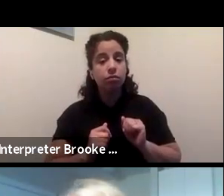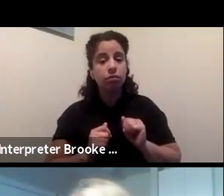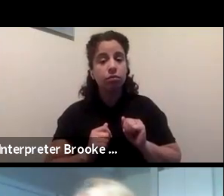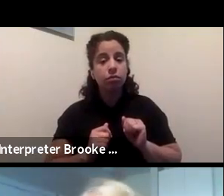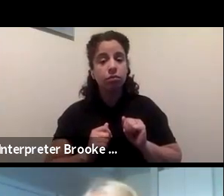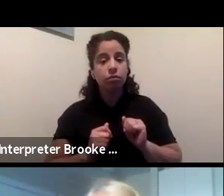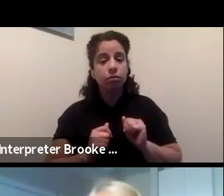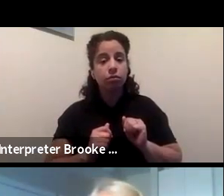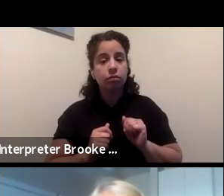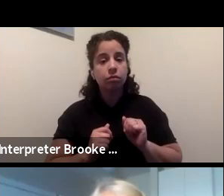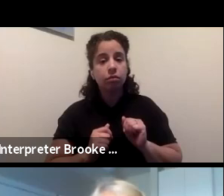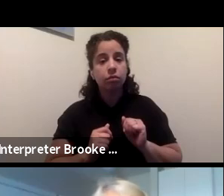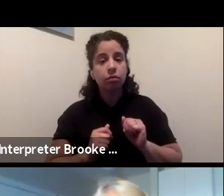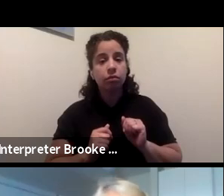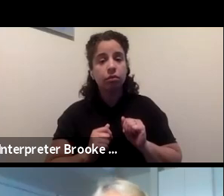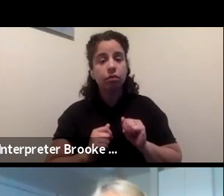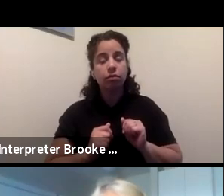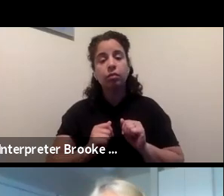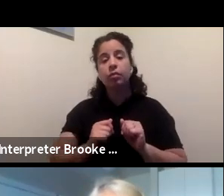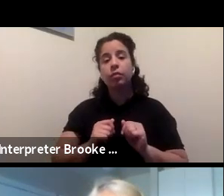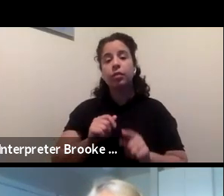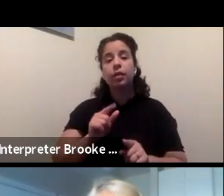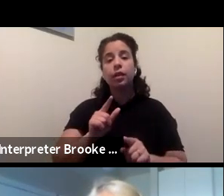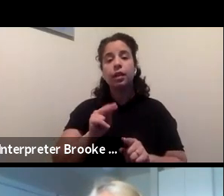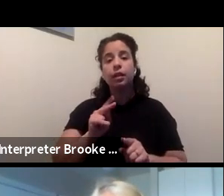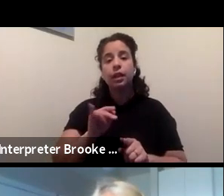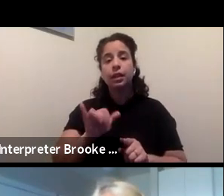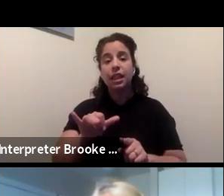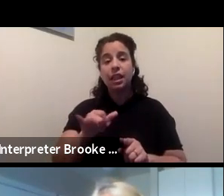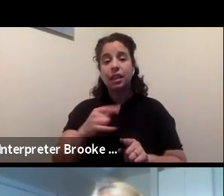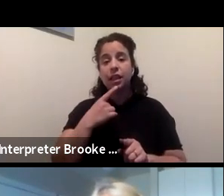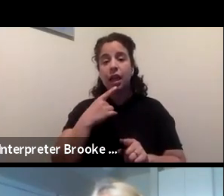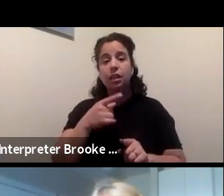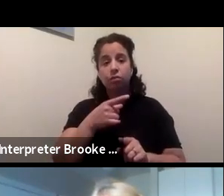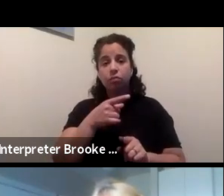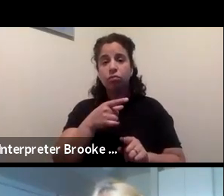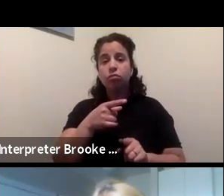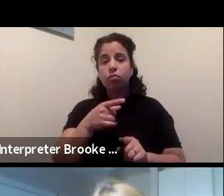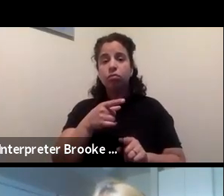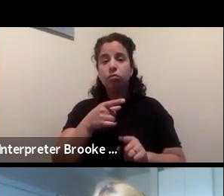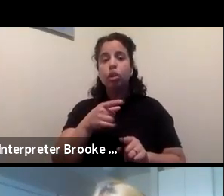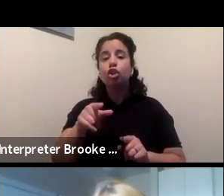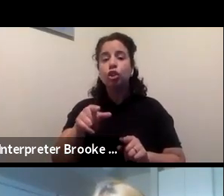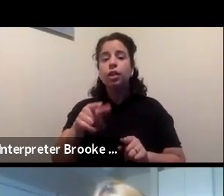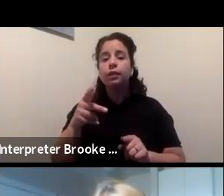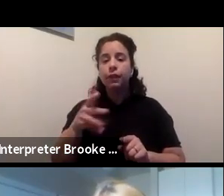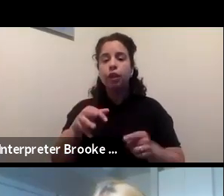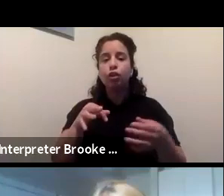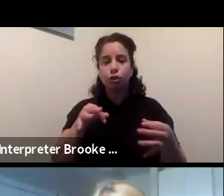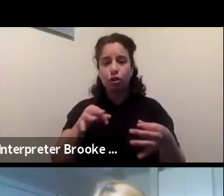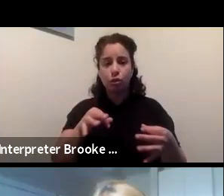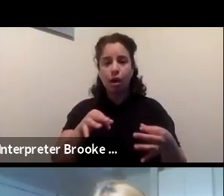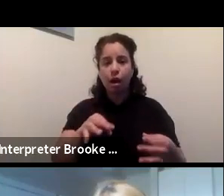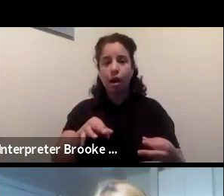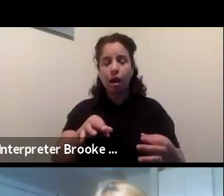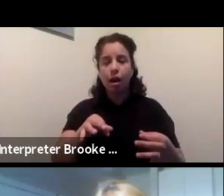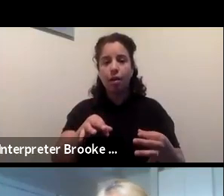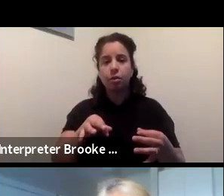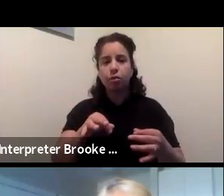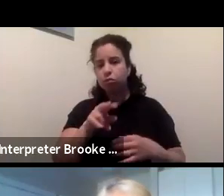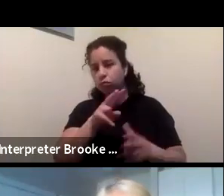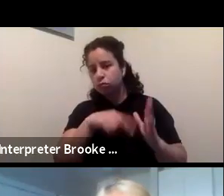I'm gonna say Tiare described for me what was in the image.